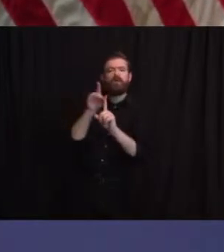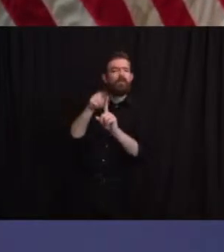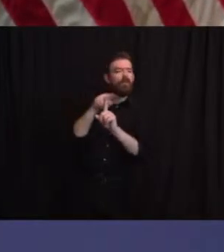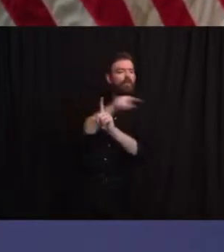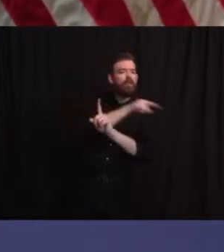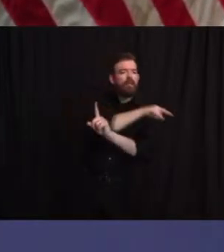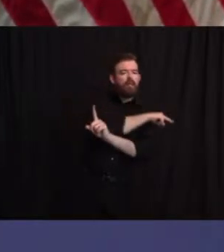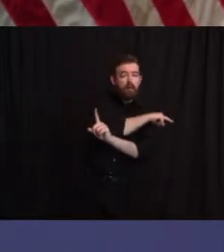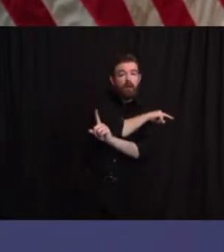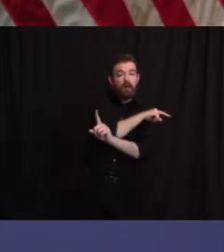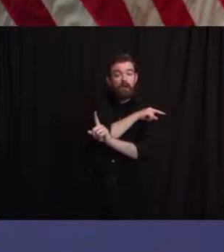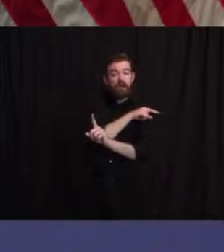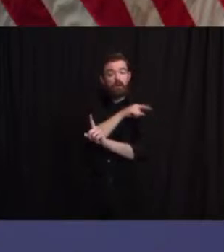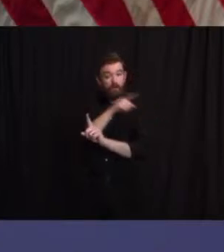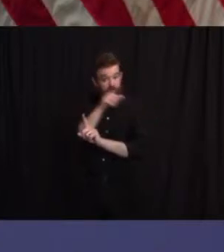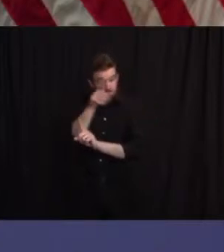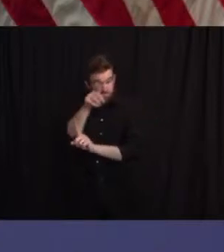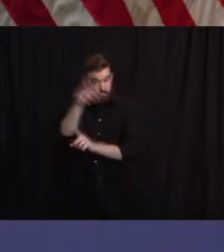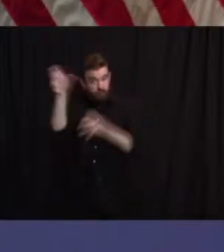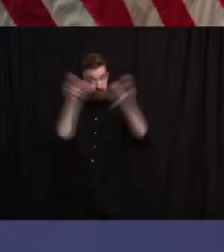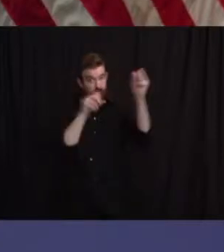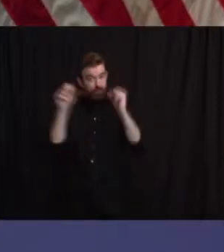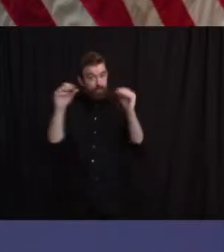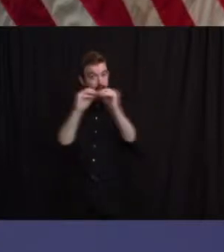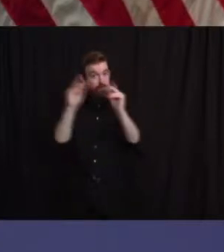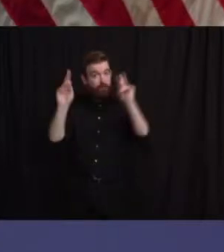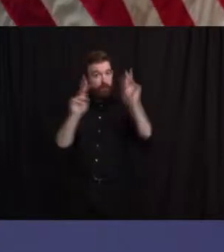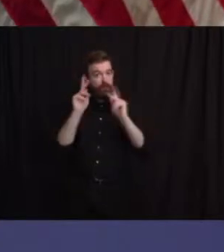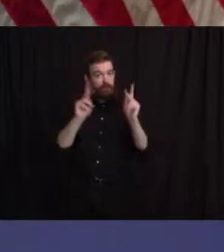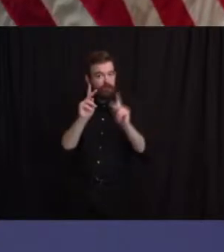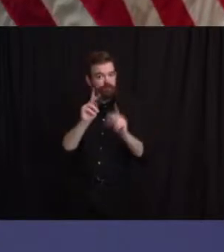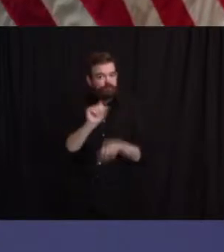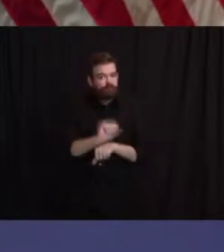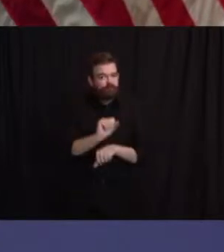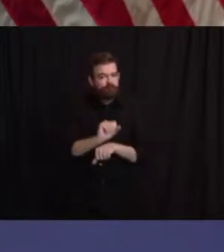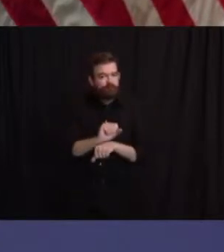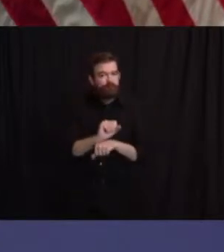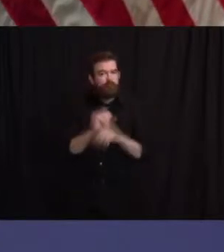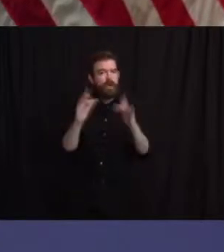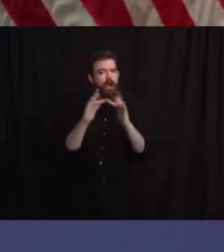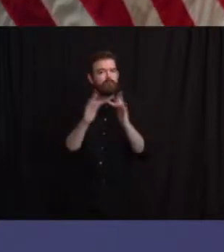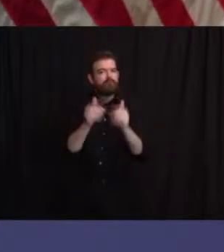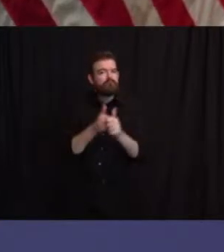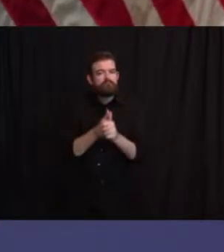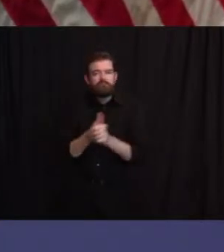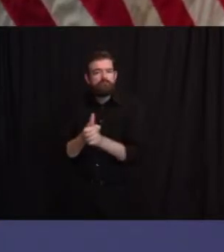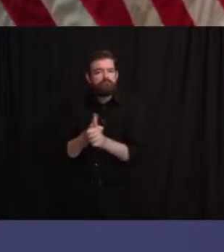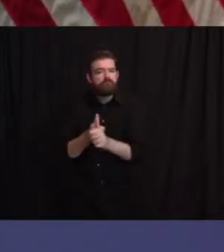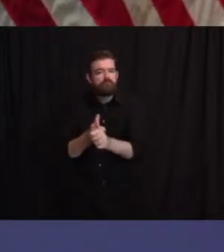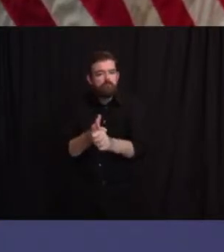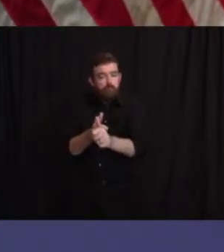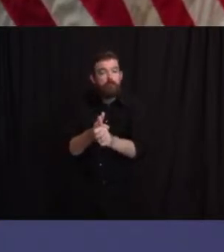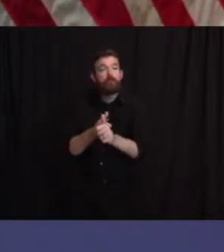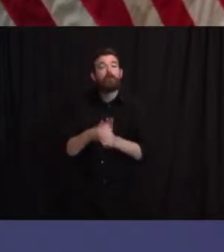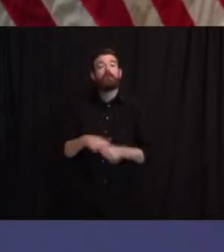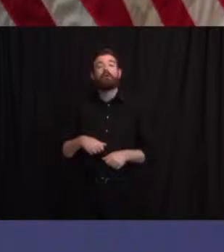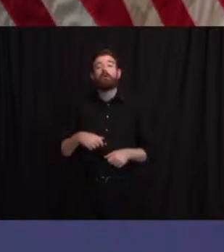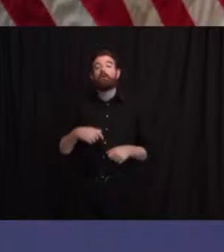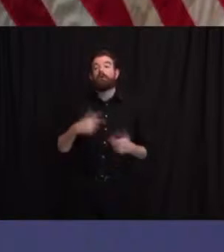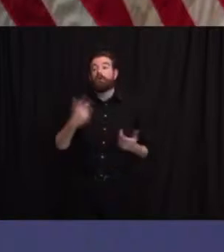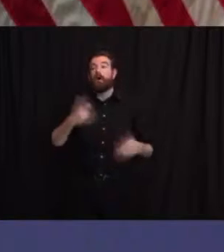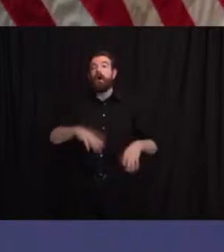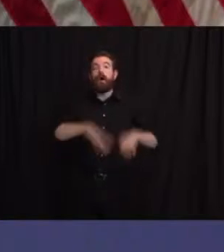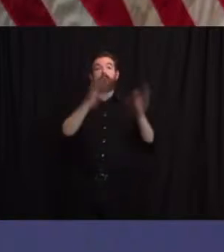tracers. Will the steps you've taken over the last few weeks, beaches, parks, outdoor gatherings, will that place even more pressure on